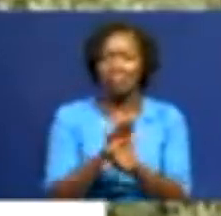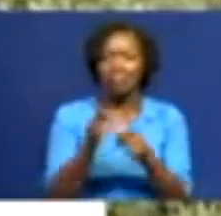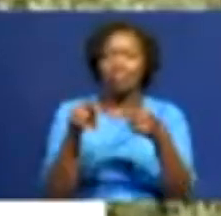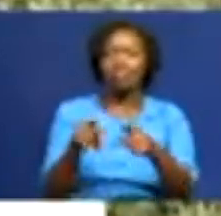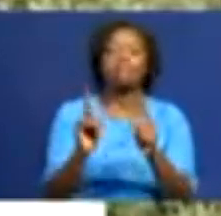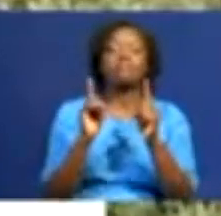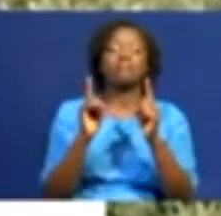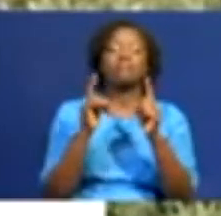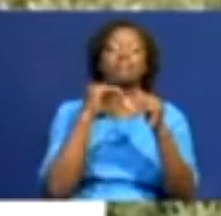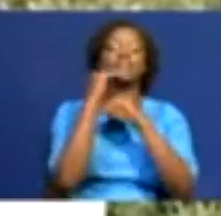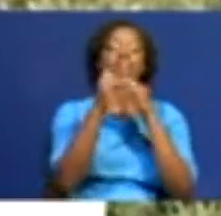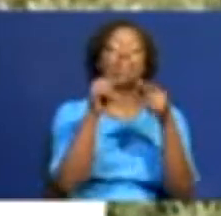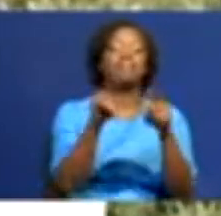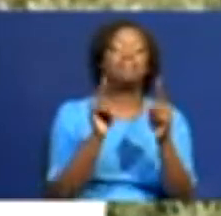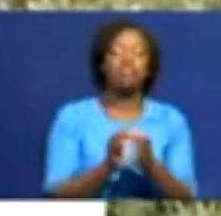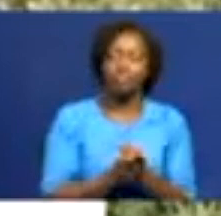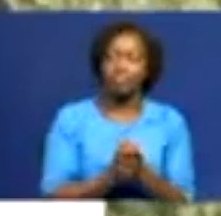self-imposed curfew.